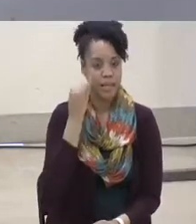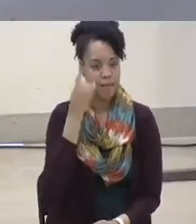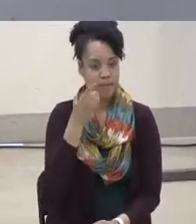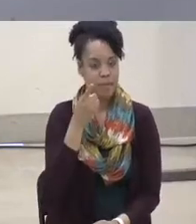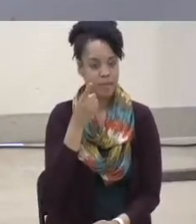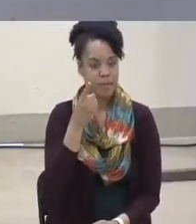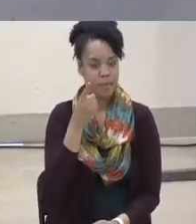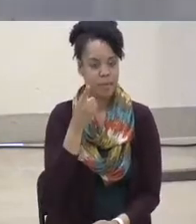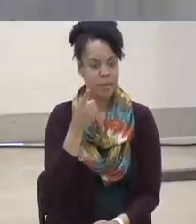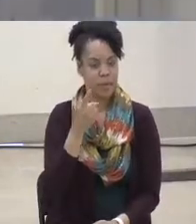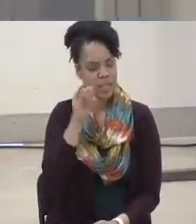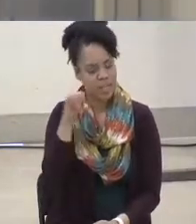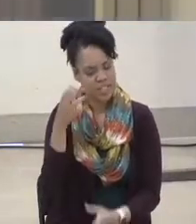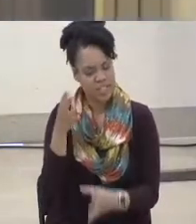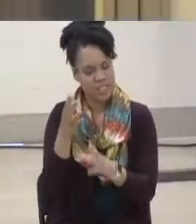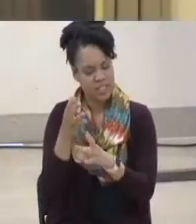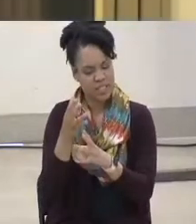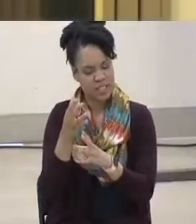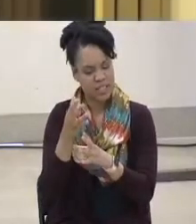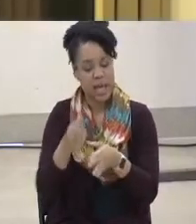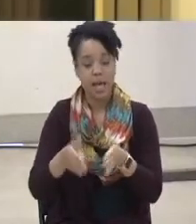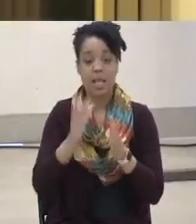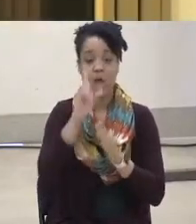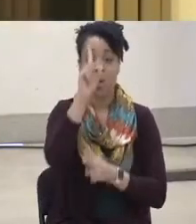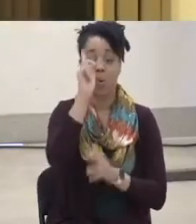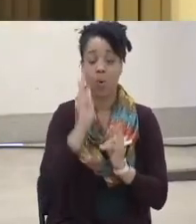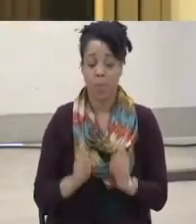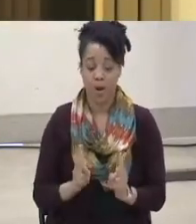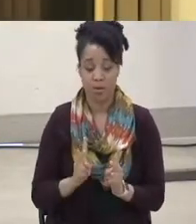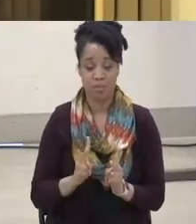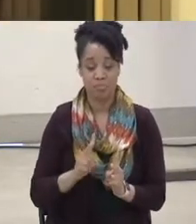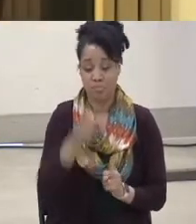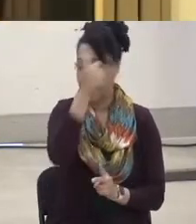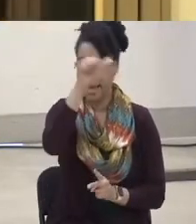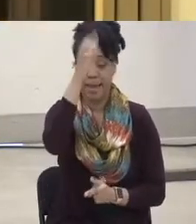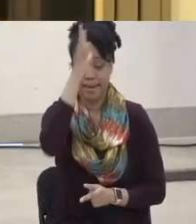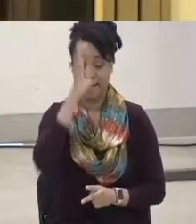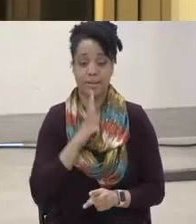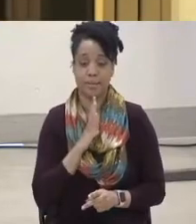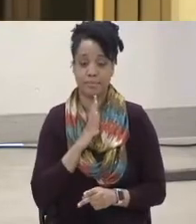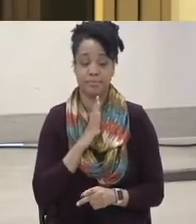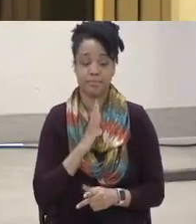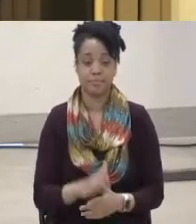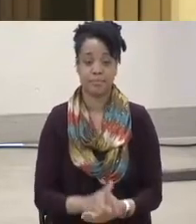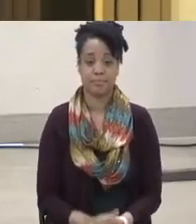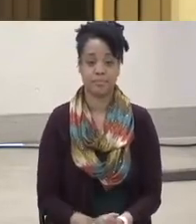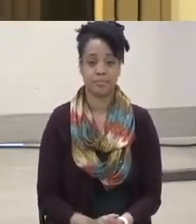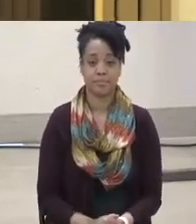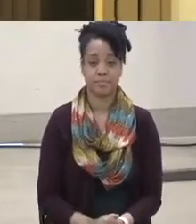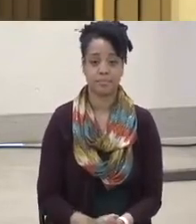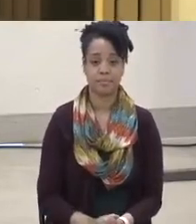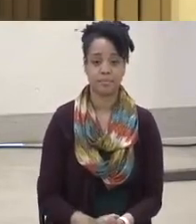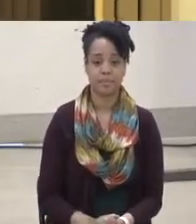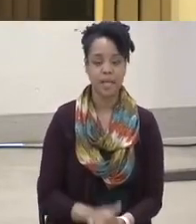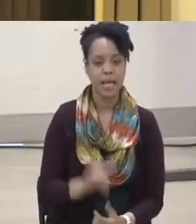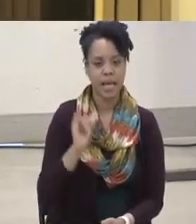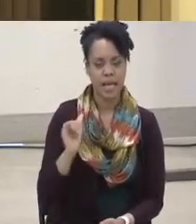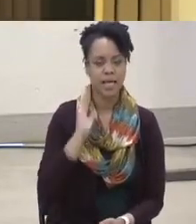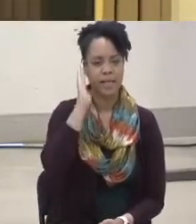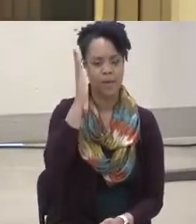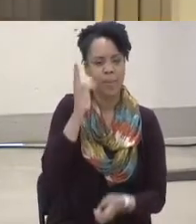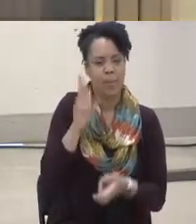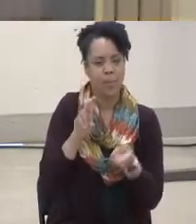just get that one person, any man, Si tú le dijo cualquier persona that'll repent, que